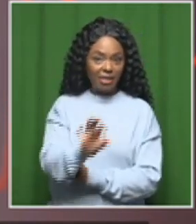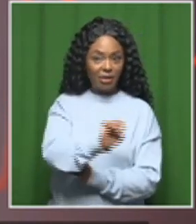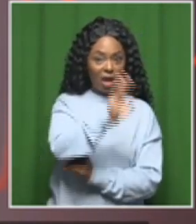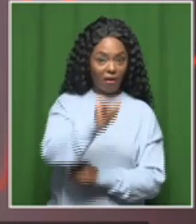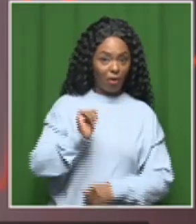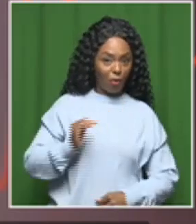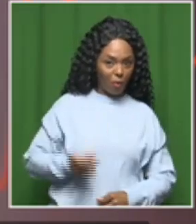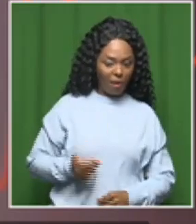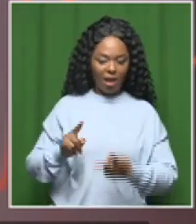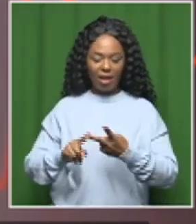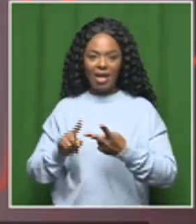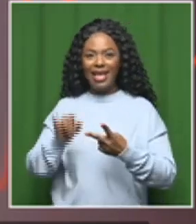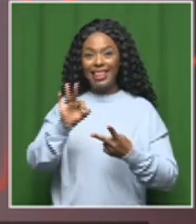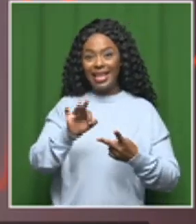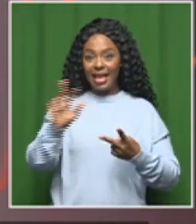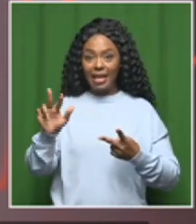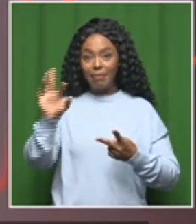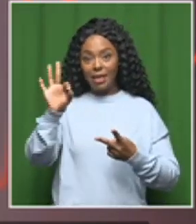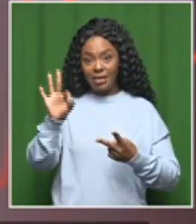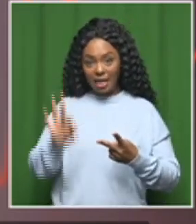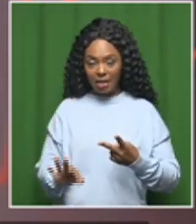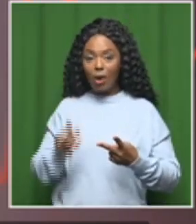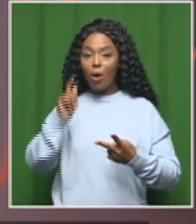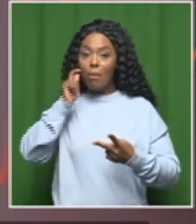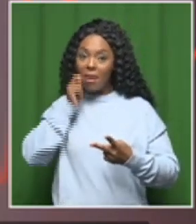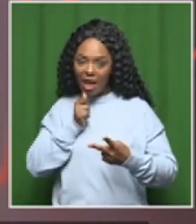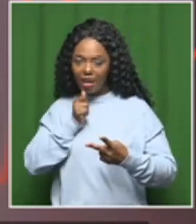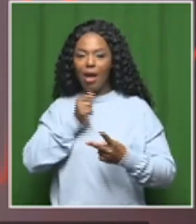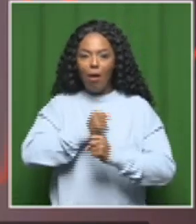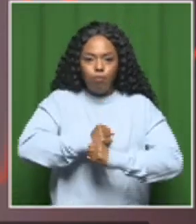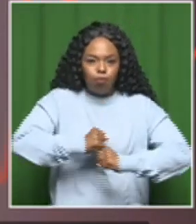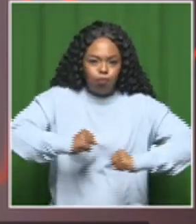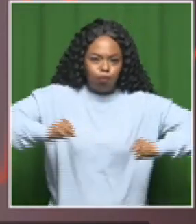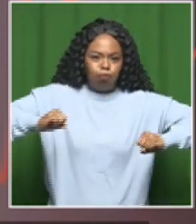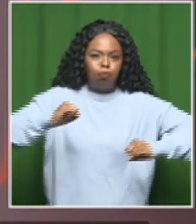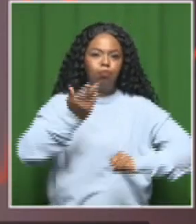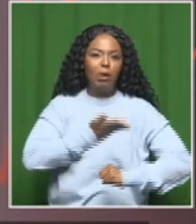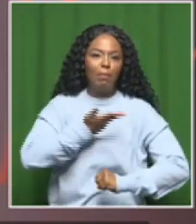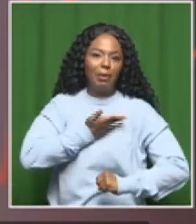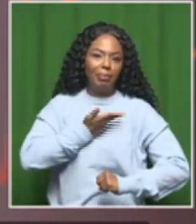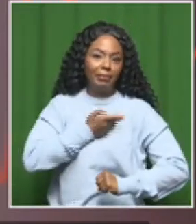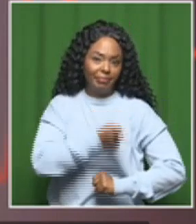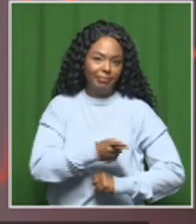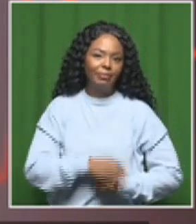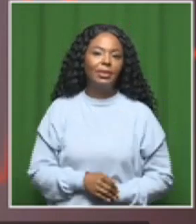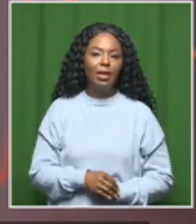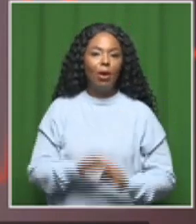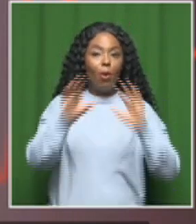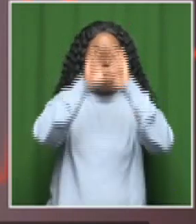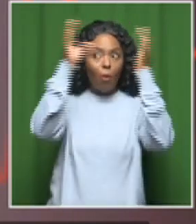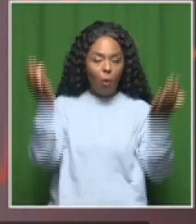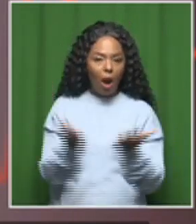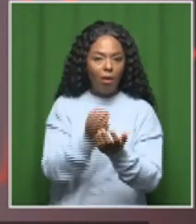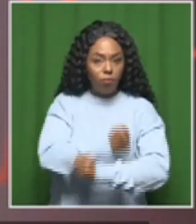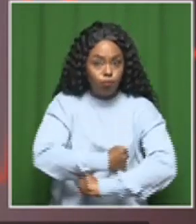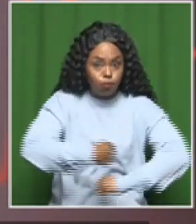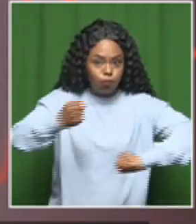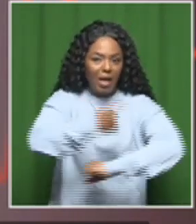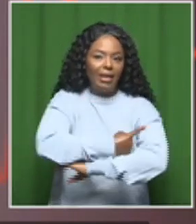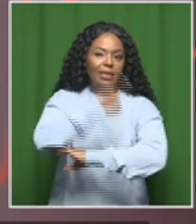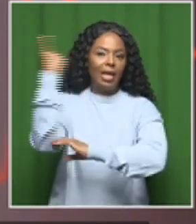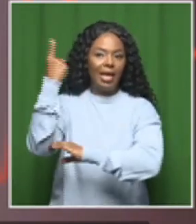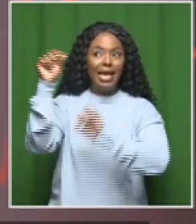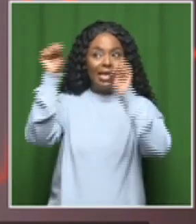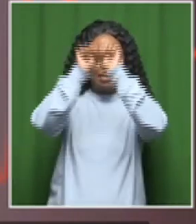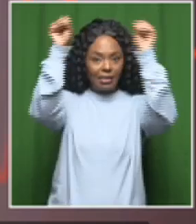and 38% of men are overweight or obese. And this year's theme for World Obesity Day is Changing Systems,